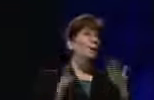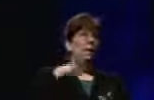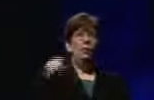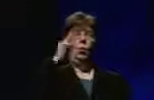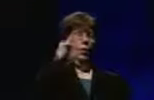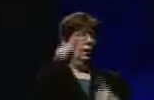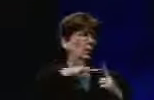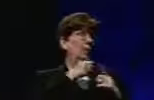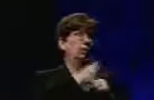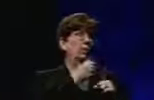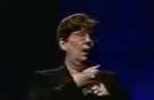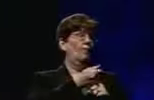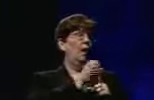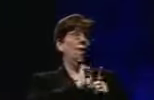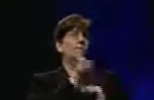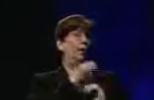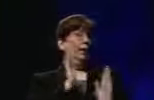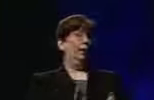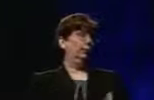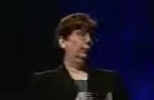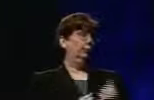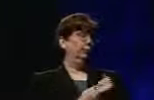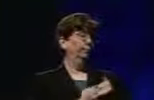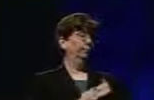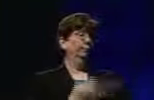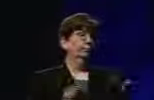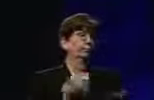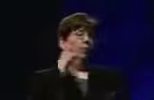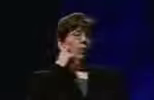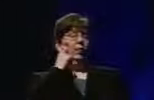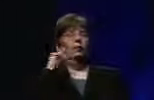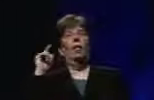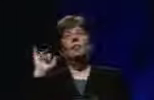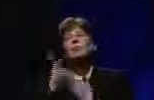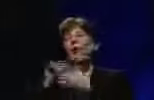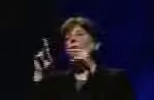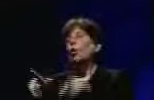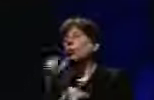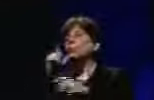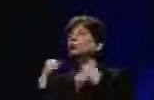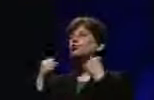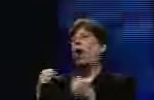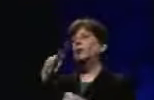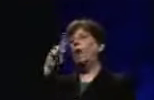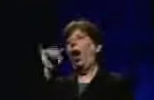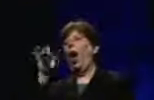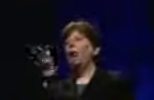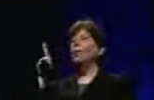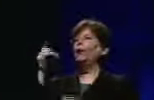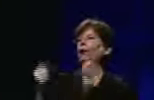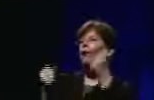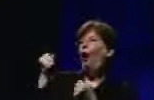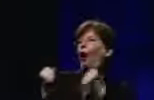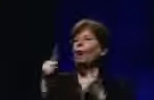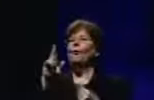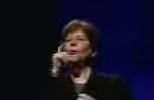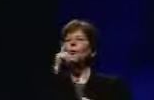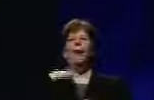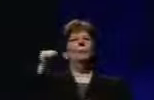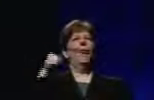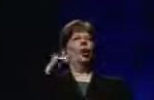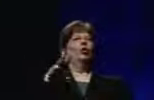as an environmentalist. You may think that that's somebody who drives a hybrid car or has a compost pile in the